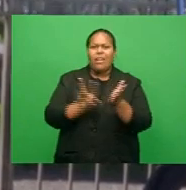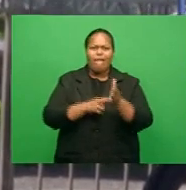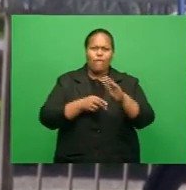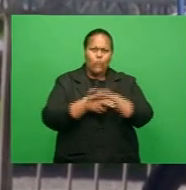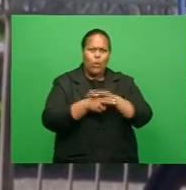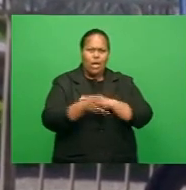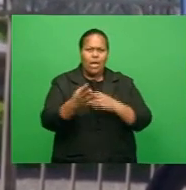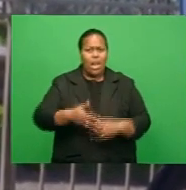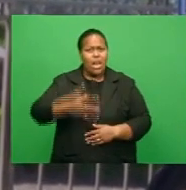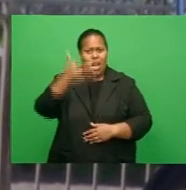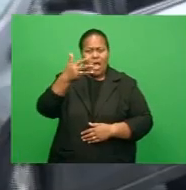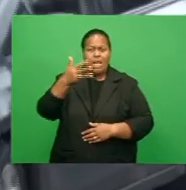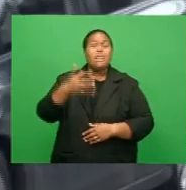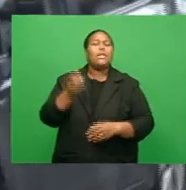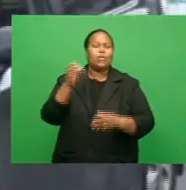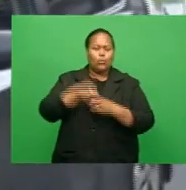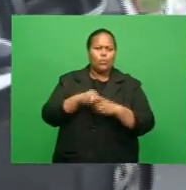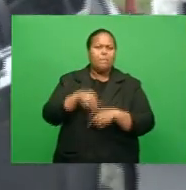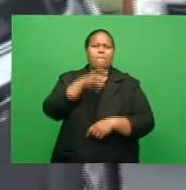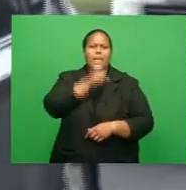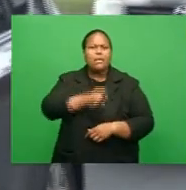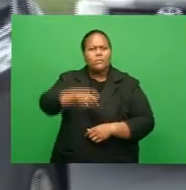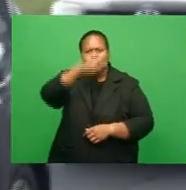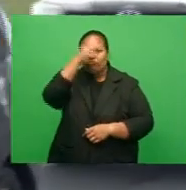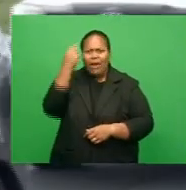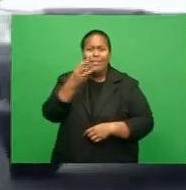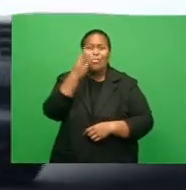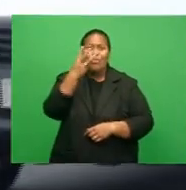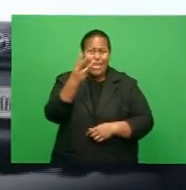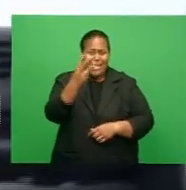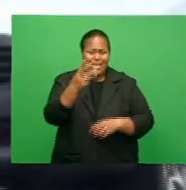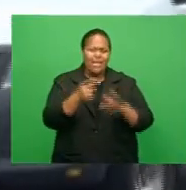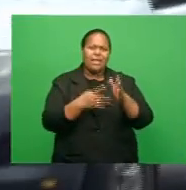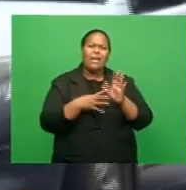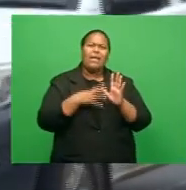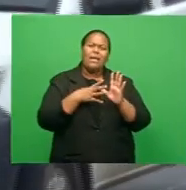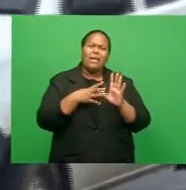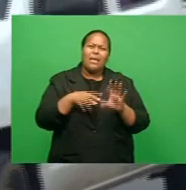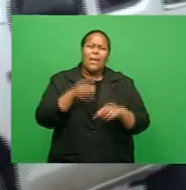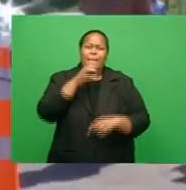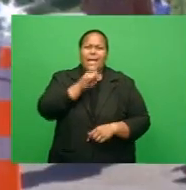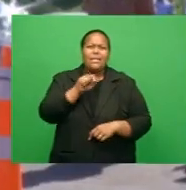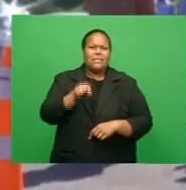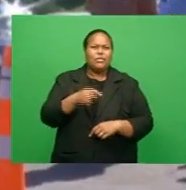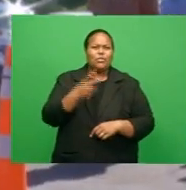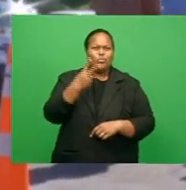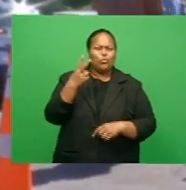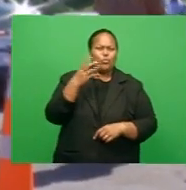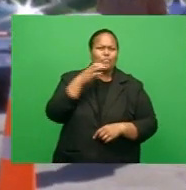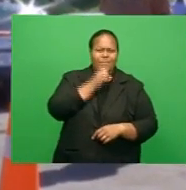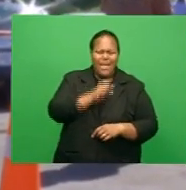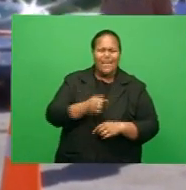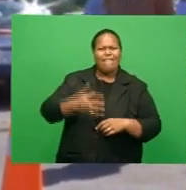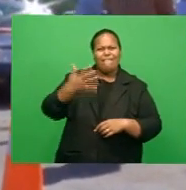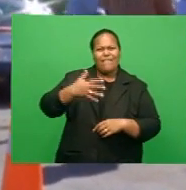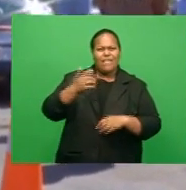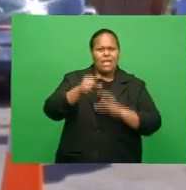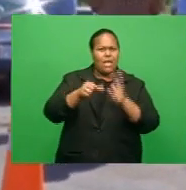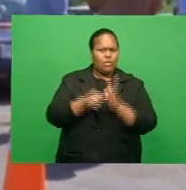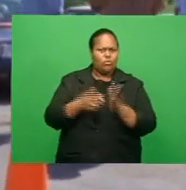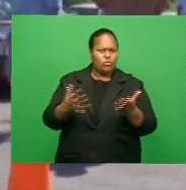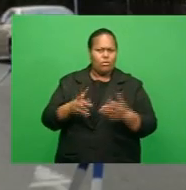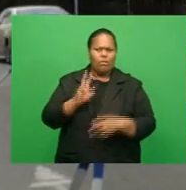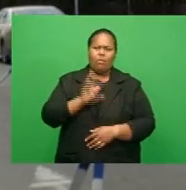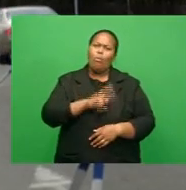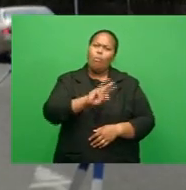men who were drunk. The 3 arrests made in the Eastern Division involved 2 men and a 15-year-old who were drunk and loitering in